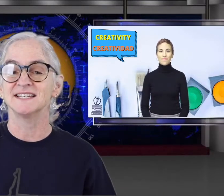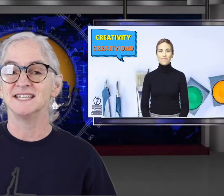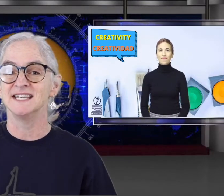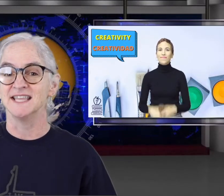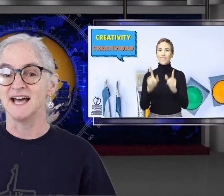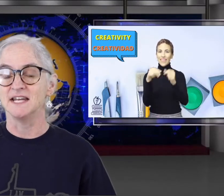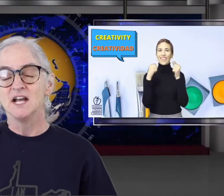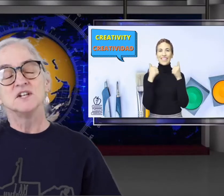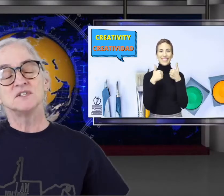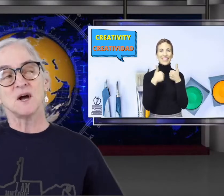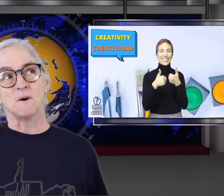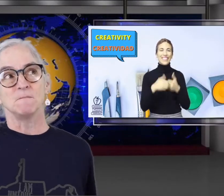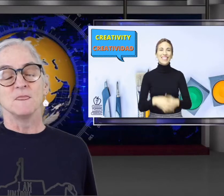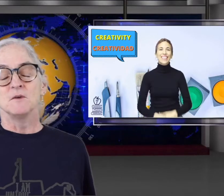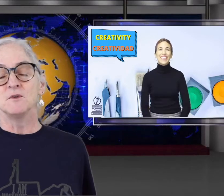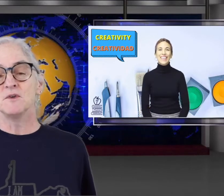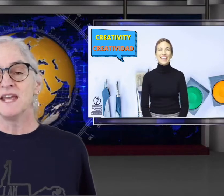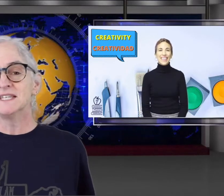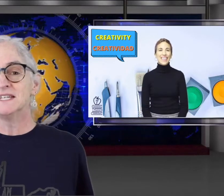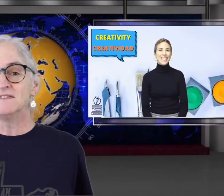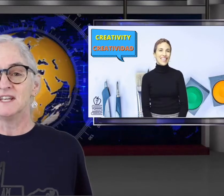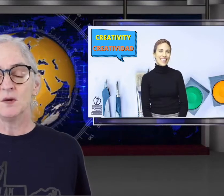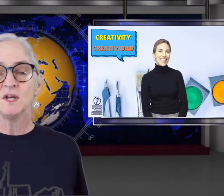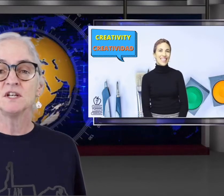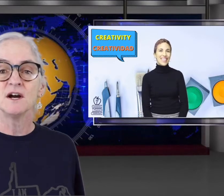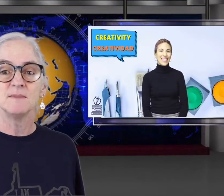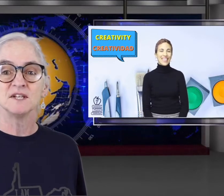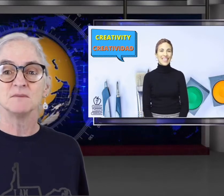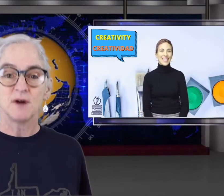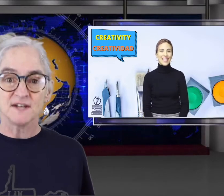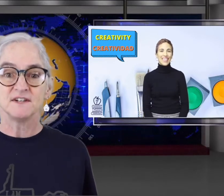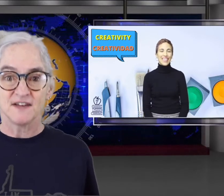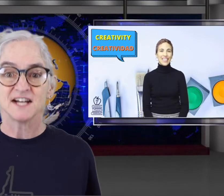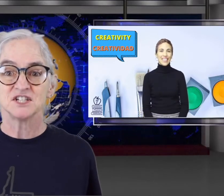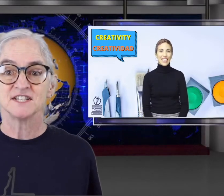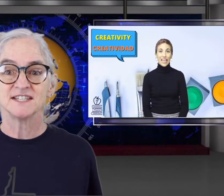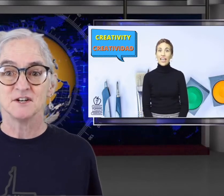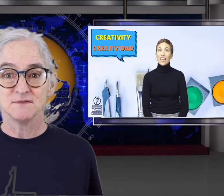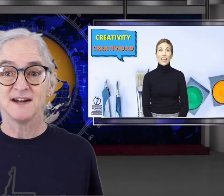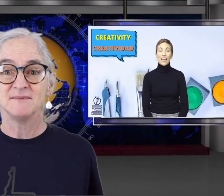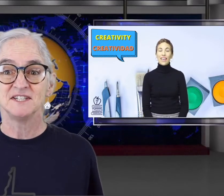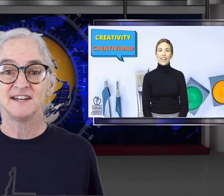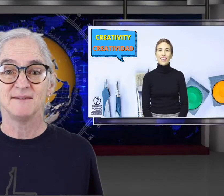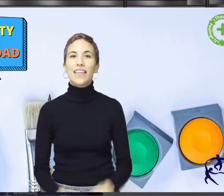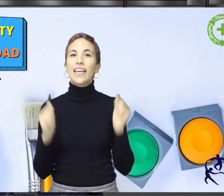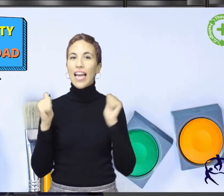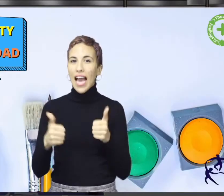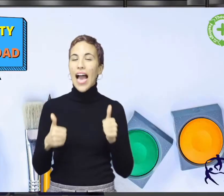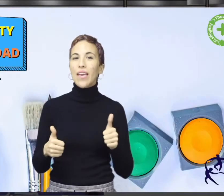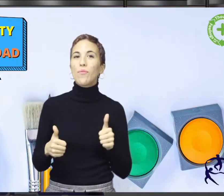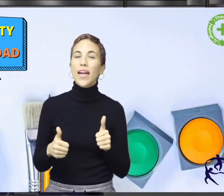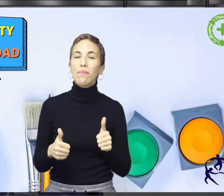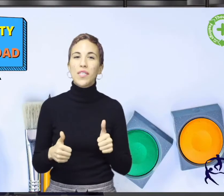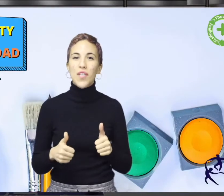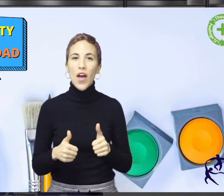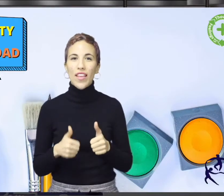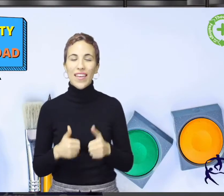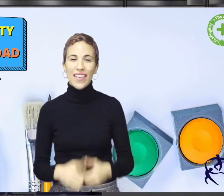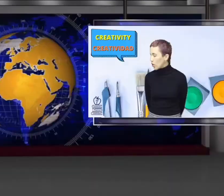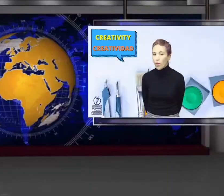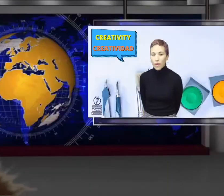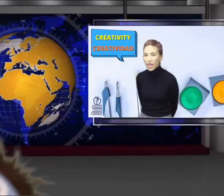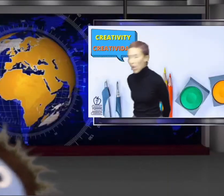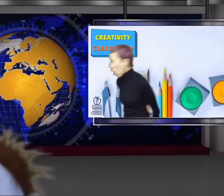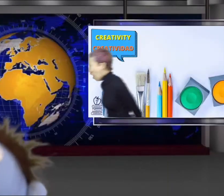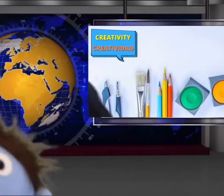guys like seeing that. So, creativity. Can we talk about some positive actions? Are you ready, Ms. Shema? Shema? I am ready, Mrs. Hutt.